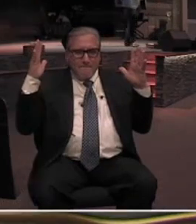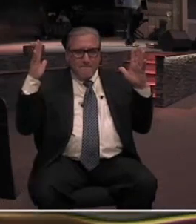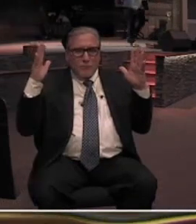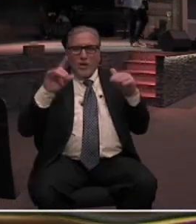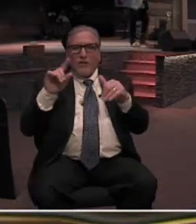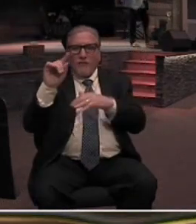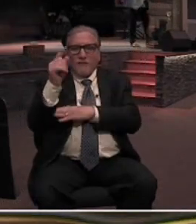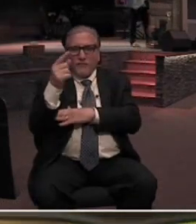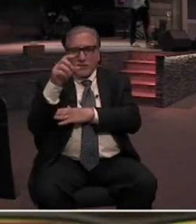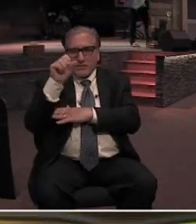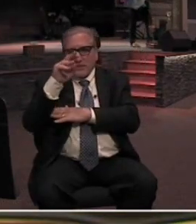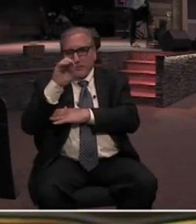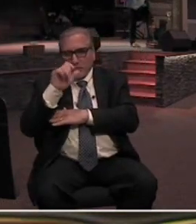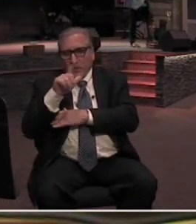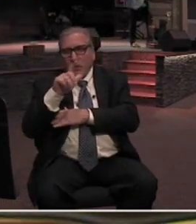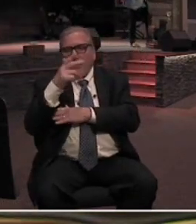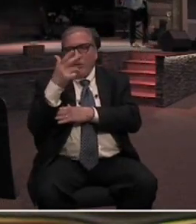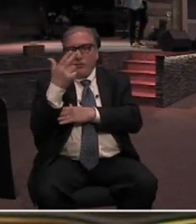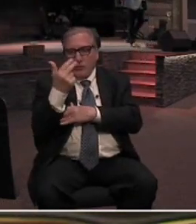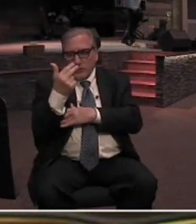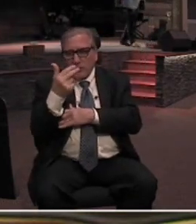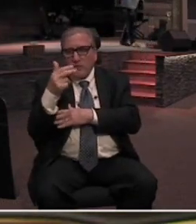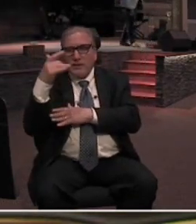1 Samuel 13, 18 and 19.